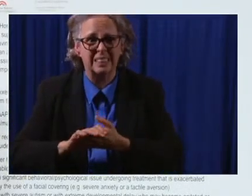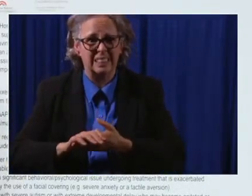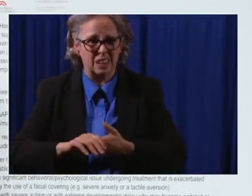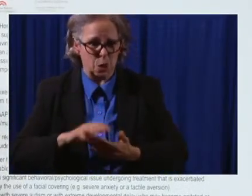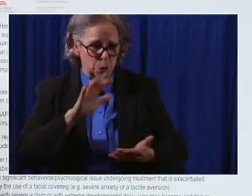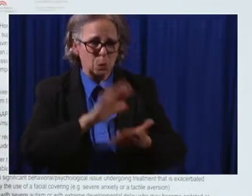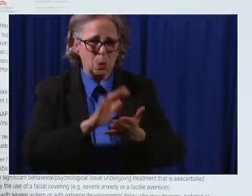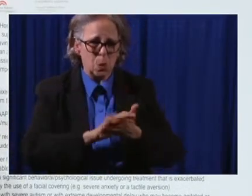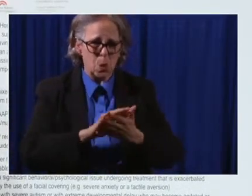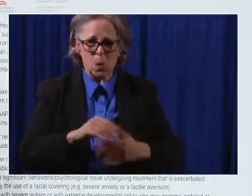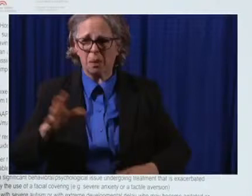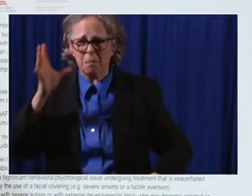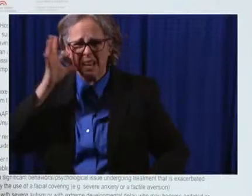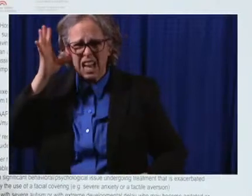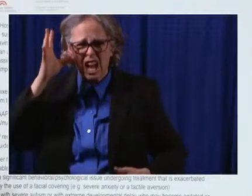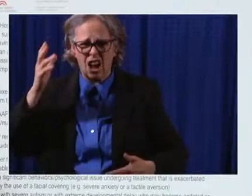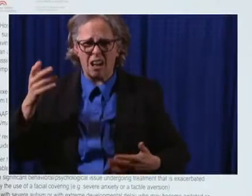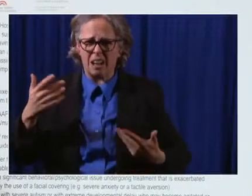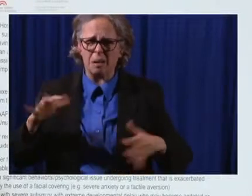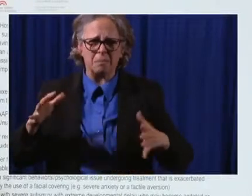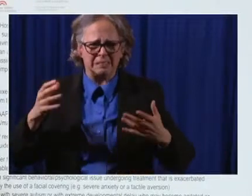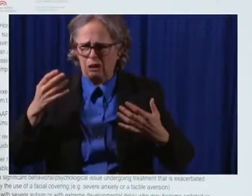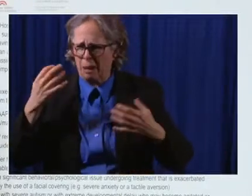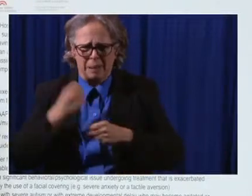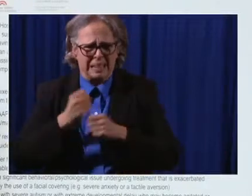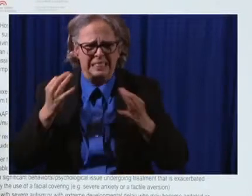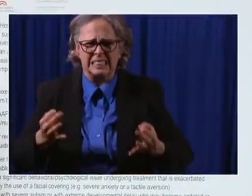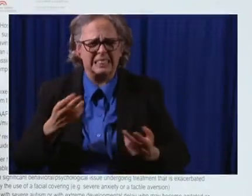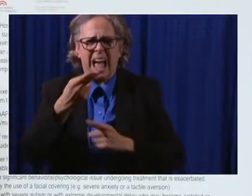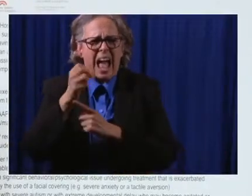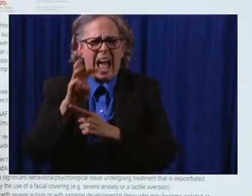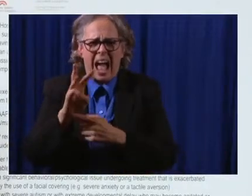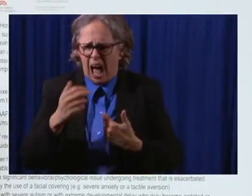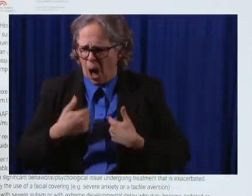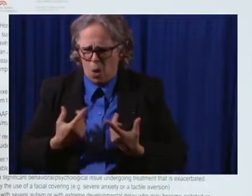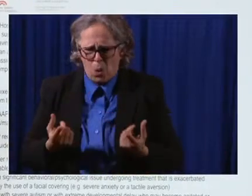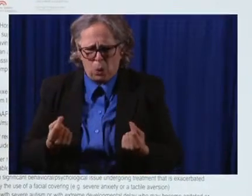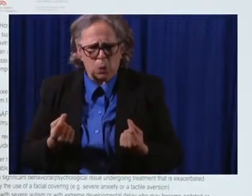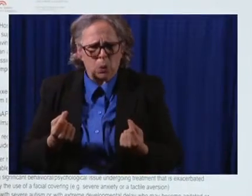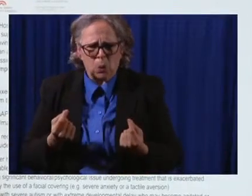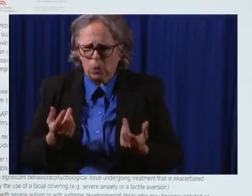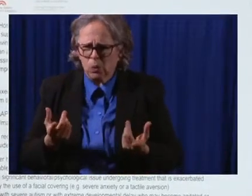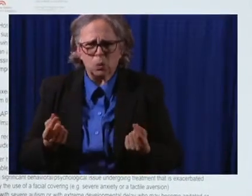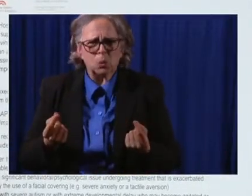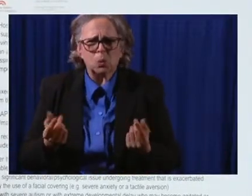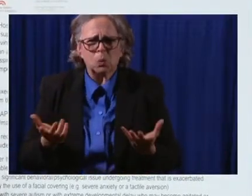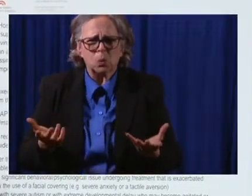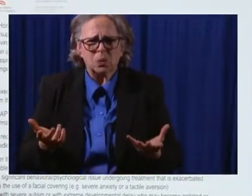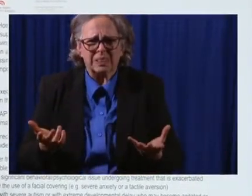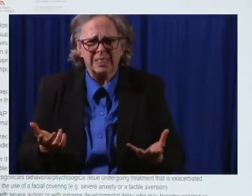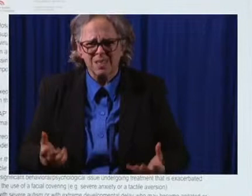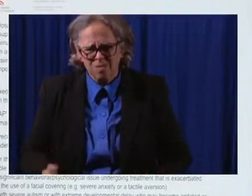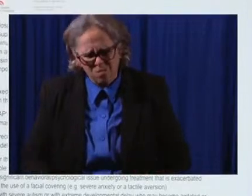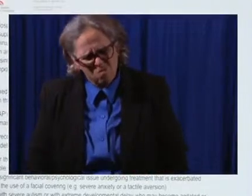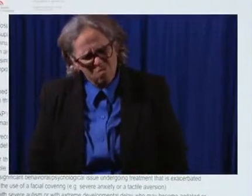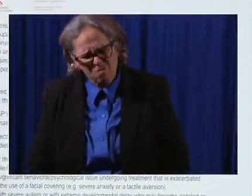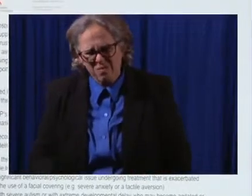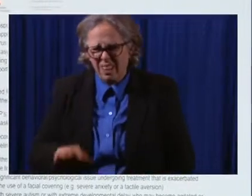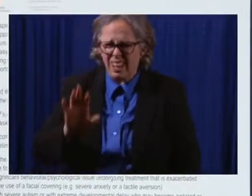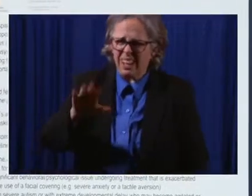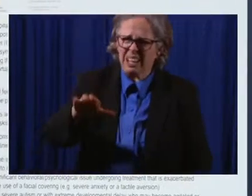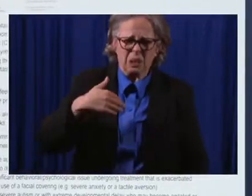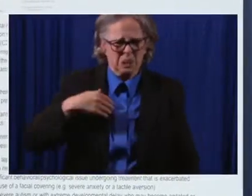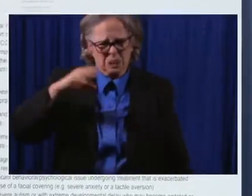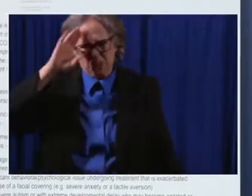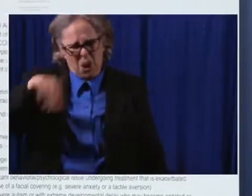making decisions about how to go back to school. And I know that there is a great deal of